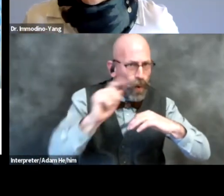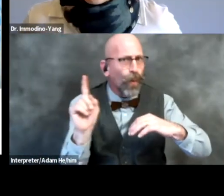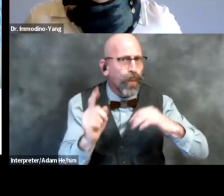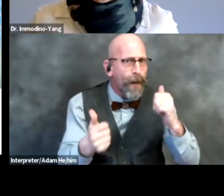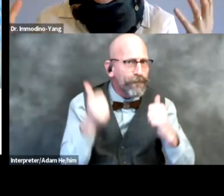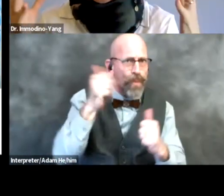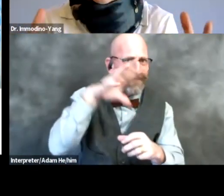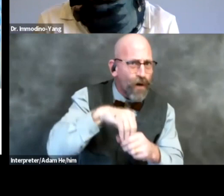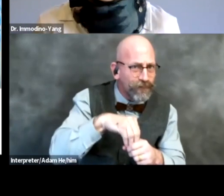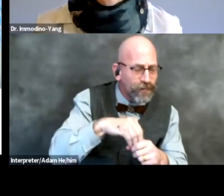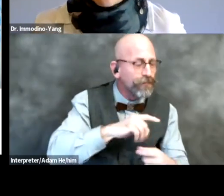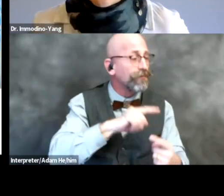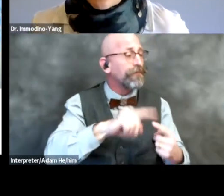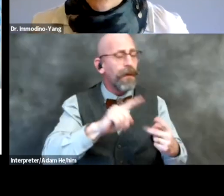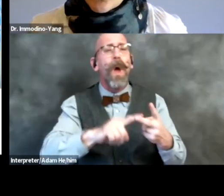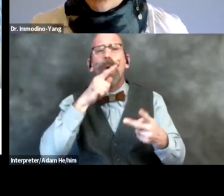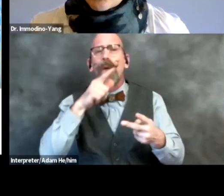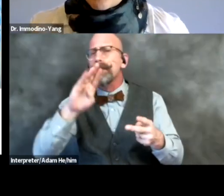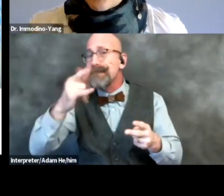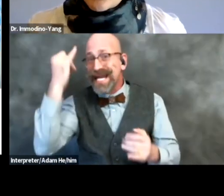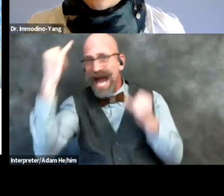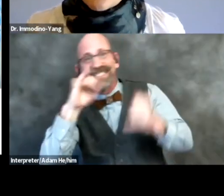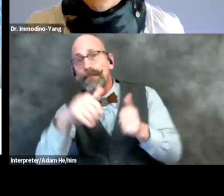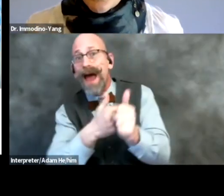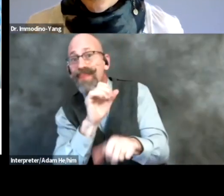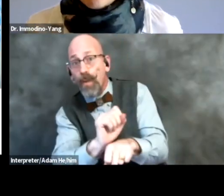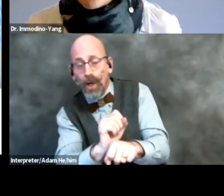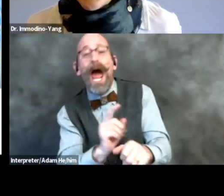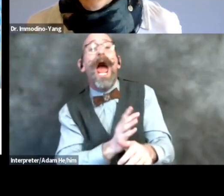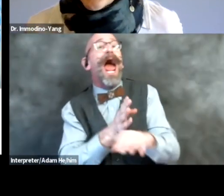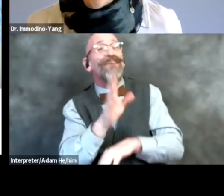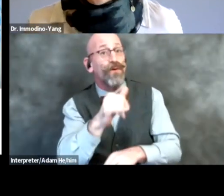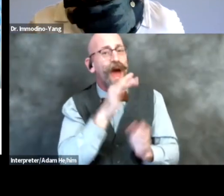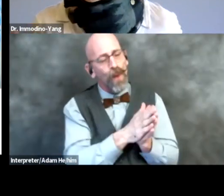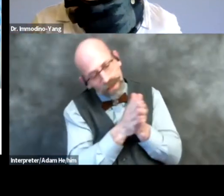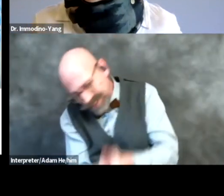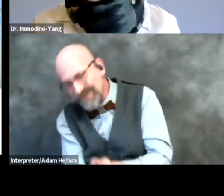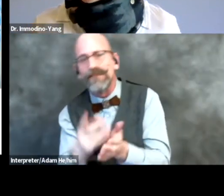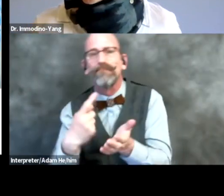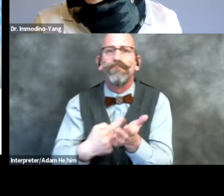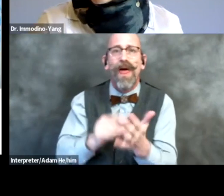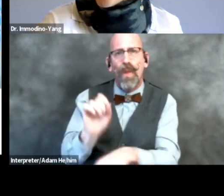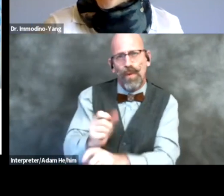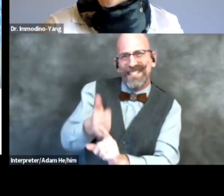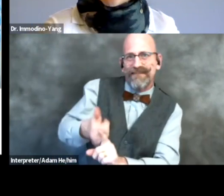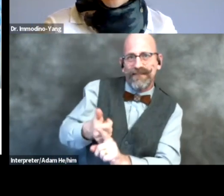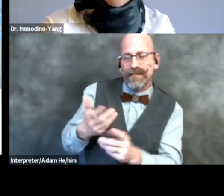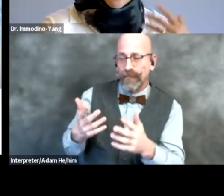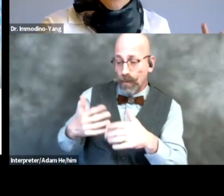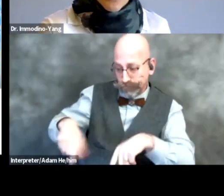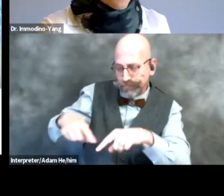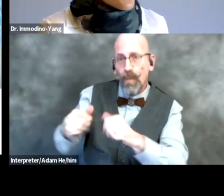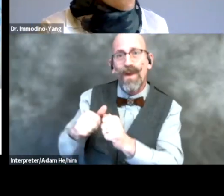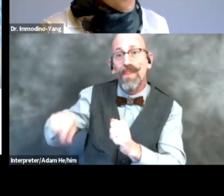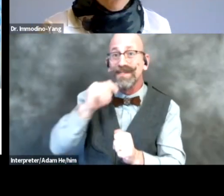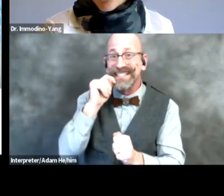behind the work, and then we're going to kind of deep dive into the work with the teens. And then if we have time, which I don't know if we will, I'll show you